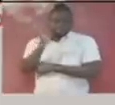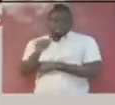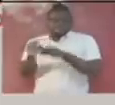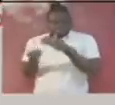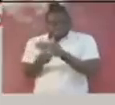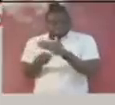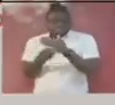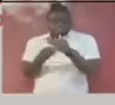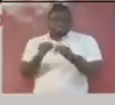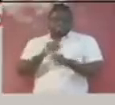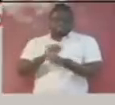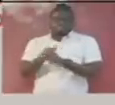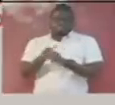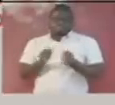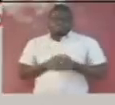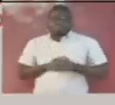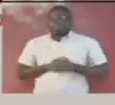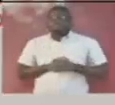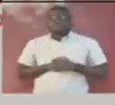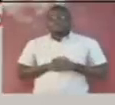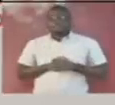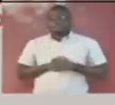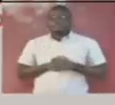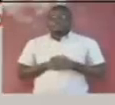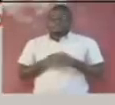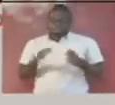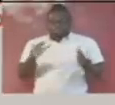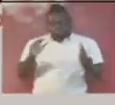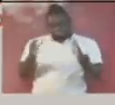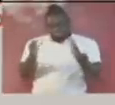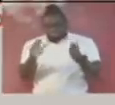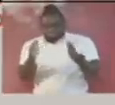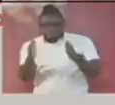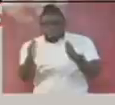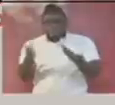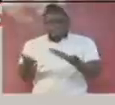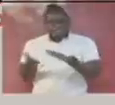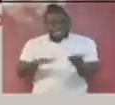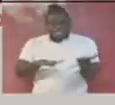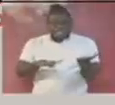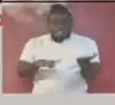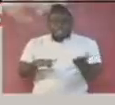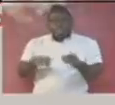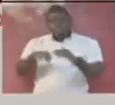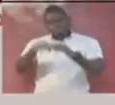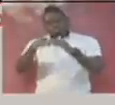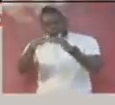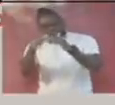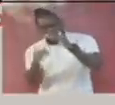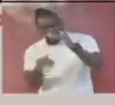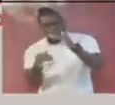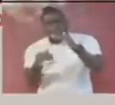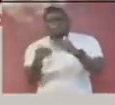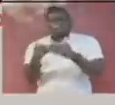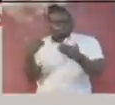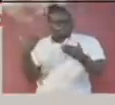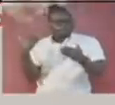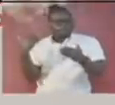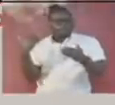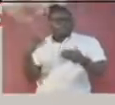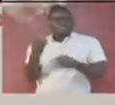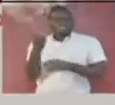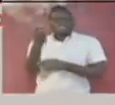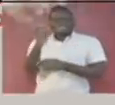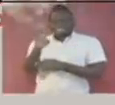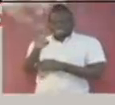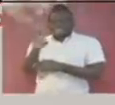deaths have come down significantly. When they were peaking at around 16,000 a day, which I reported the last